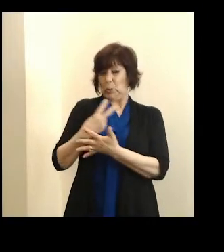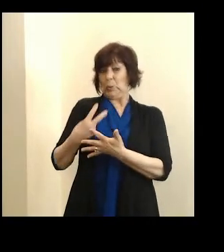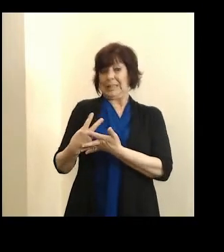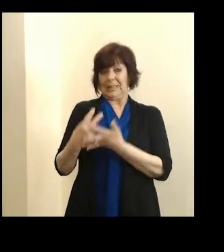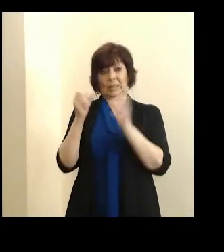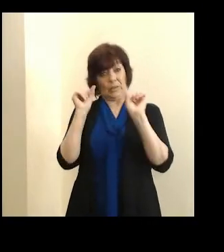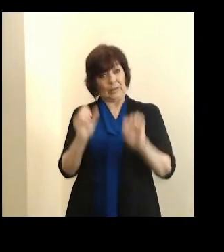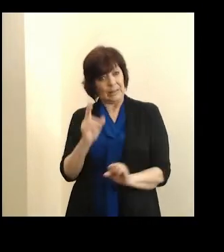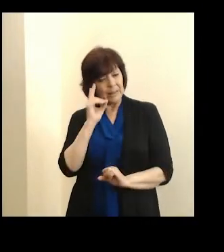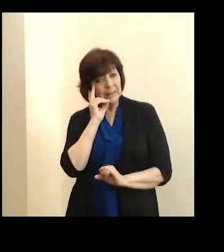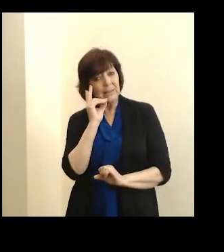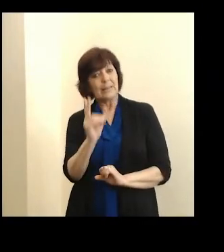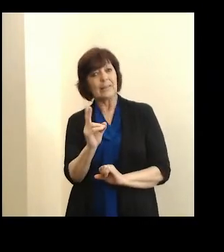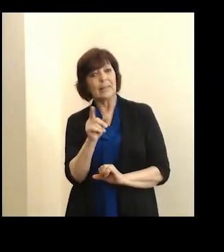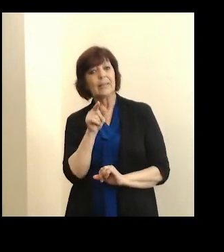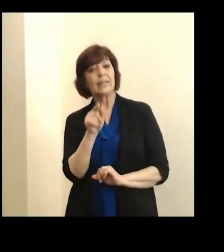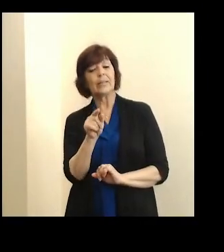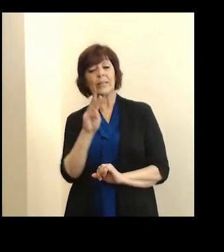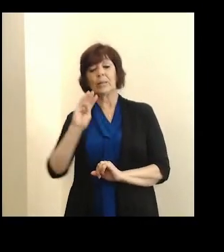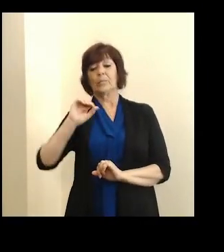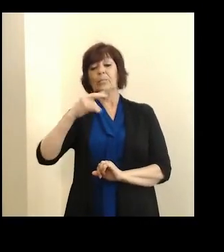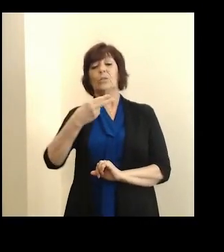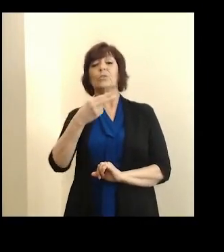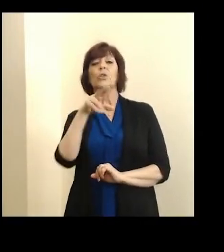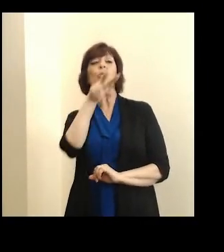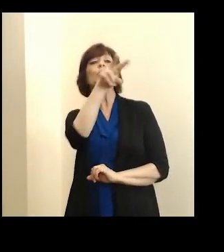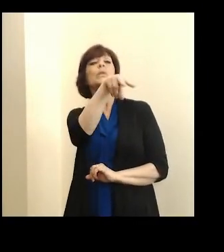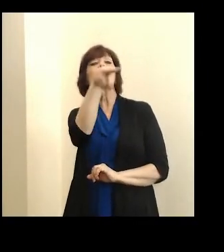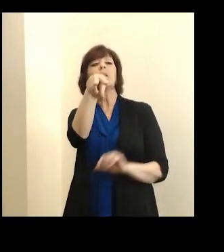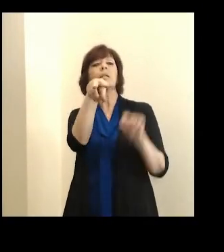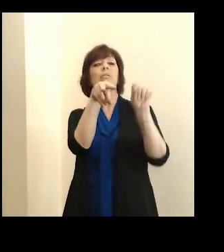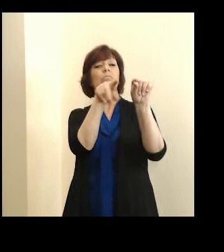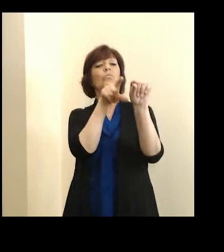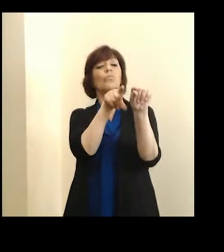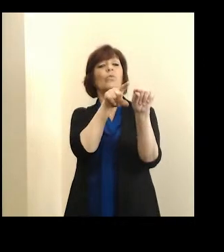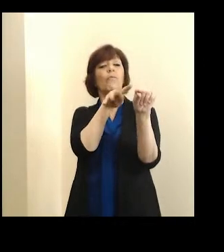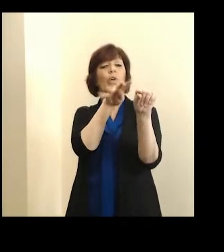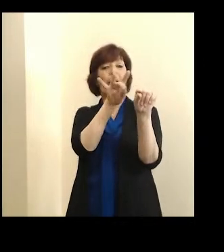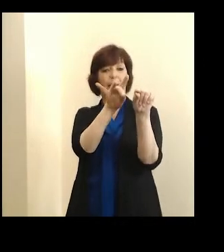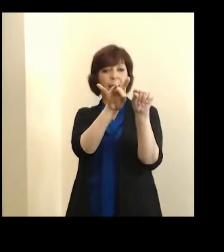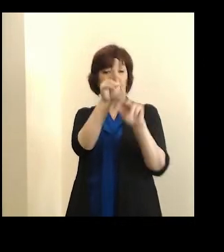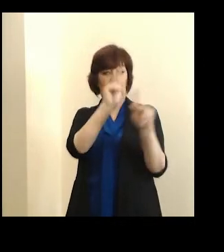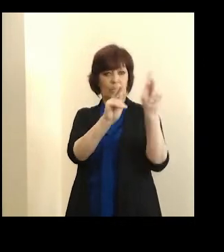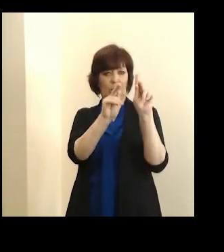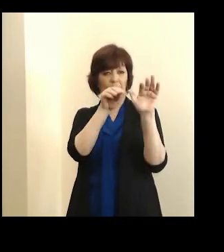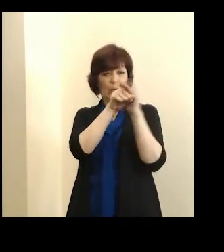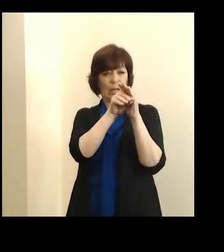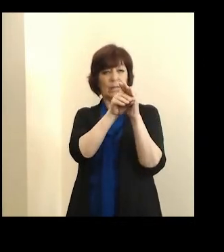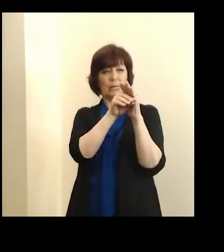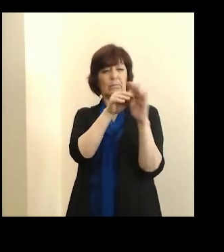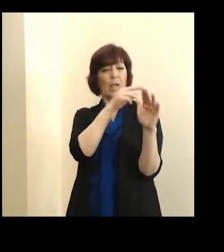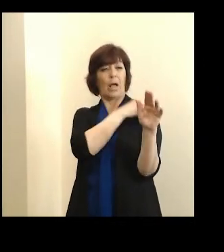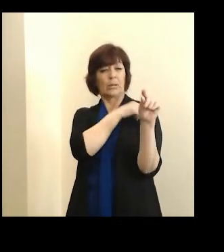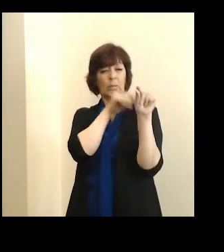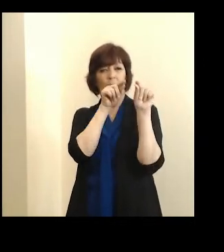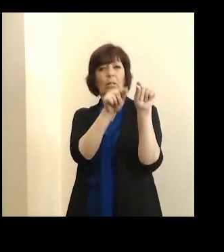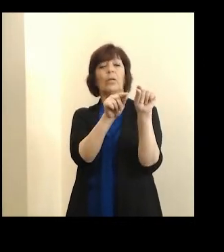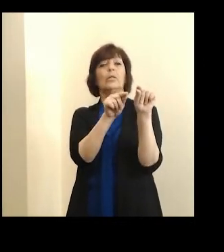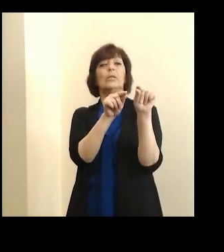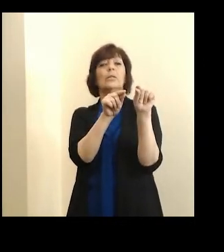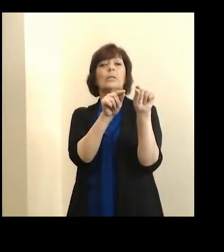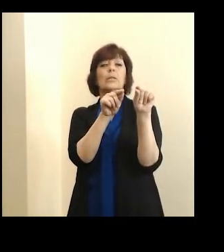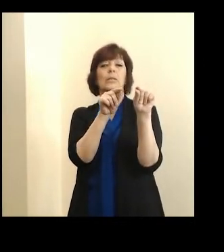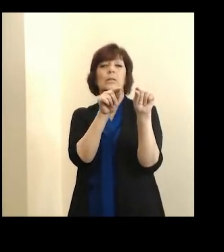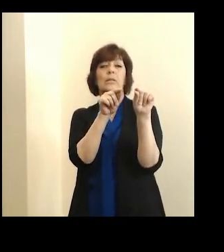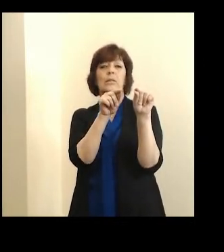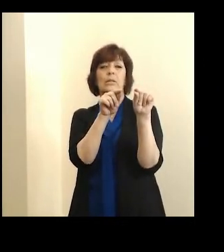it, and you can see on March 22nd, there were 148 patients in Erie County hospitals, and there are, as